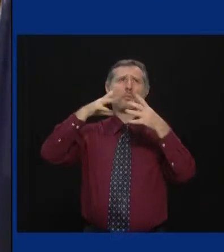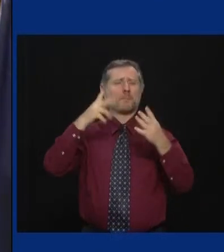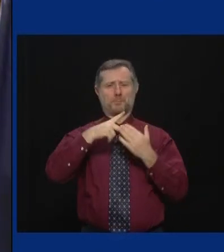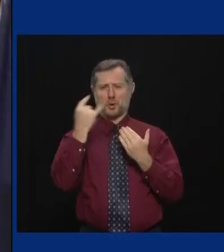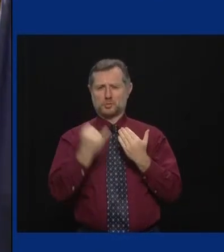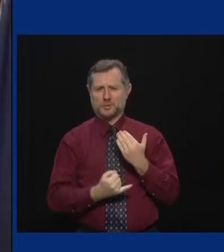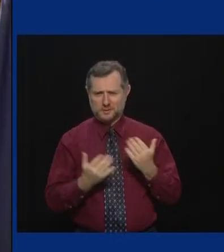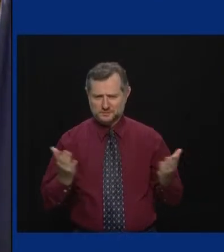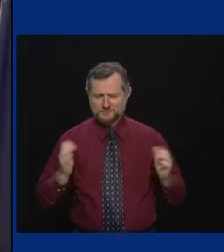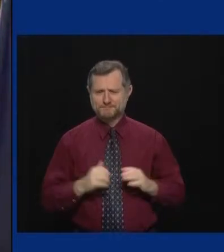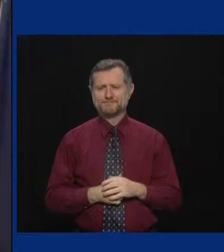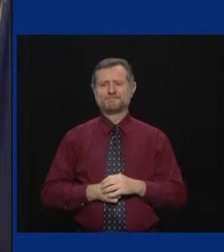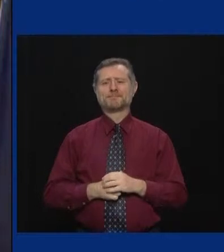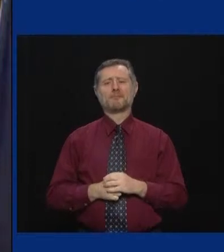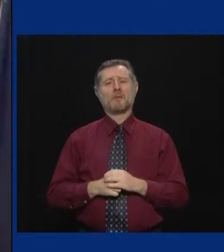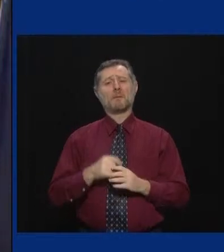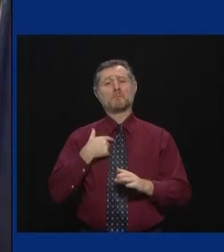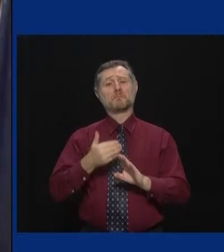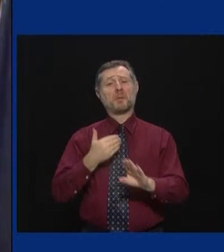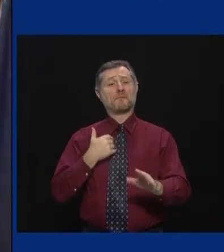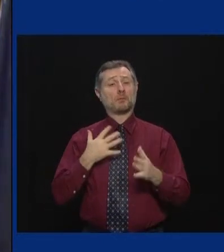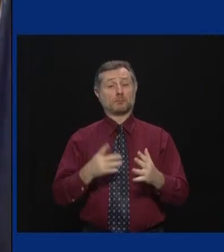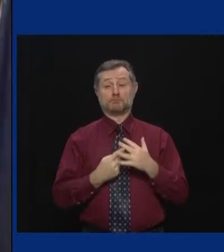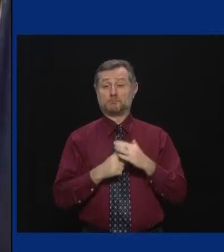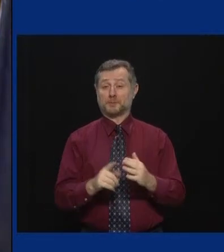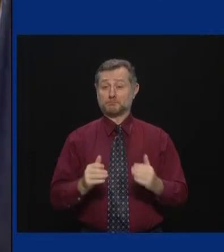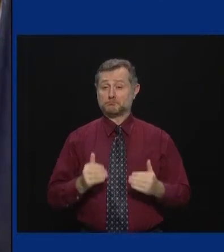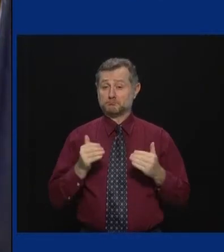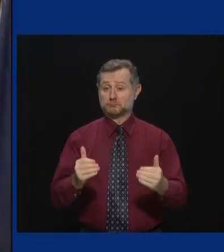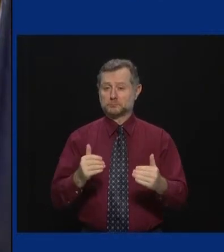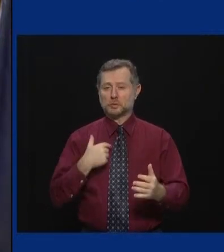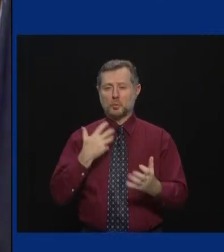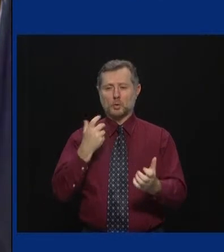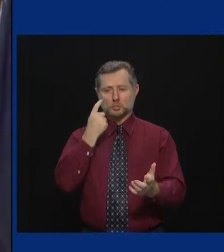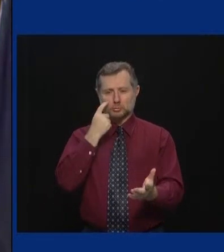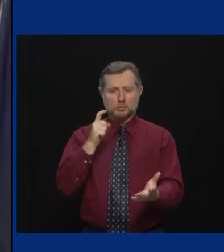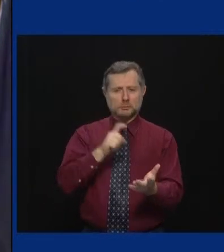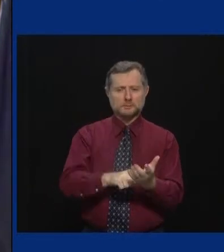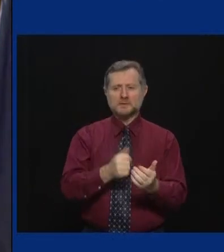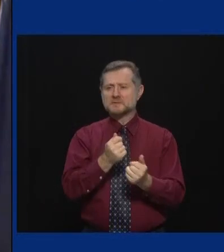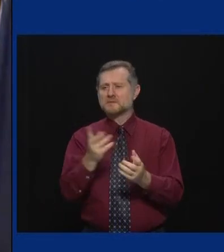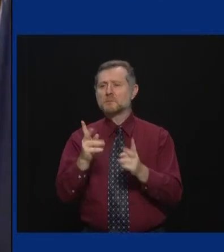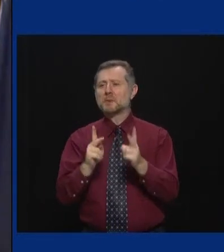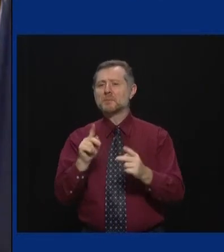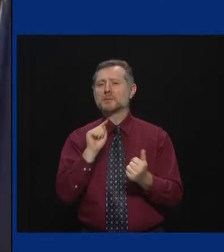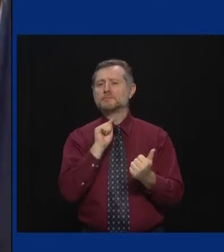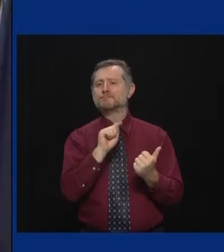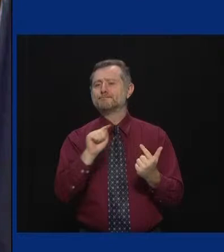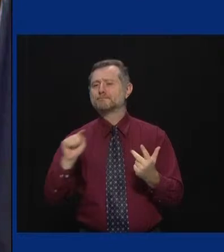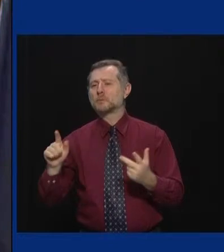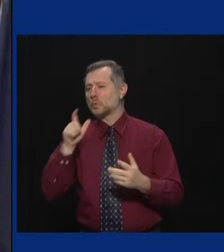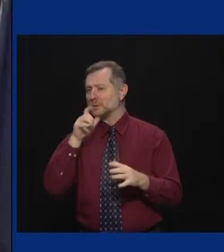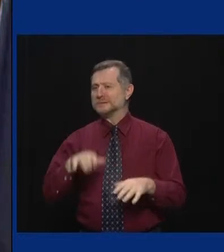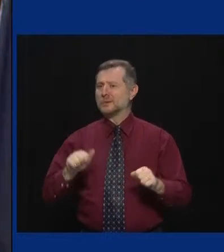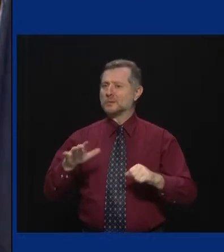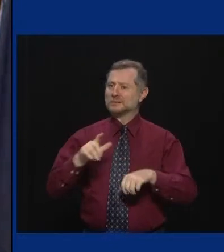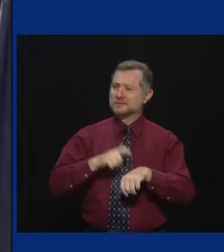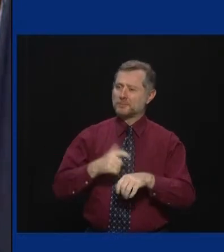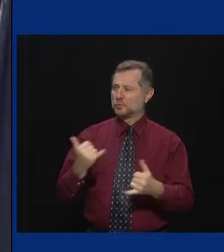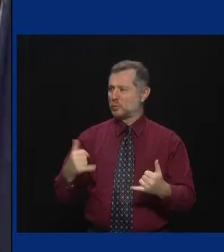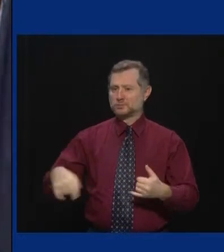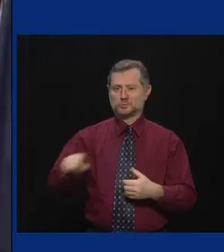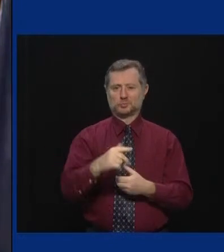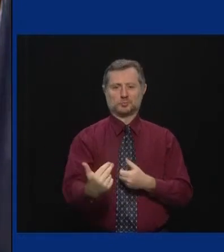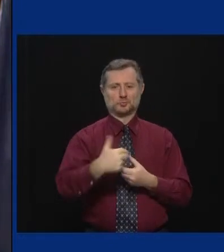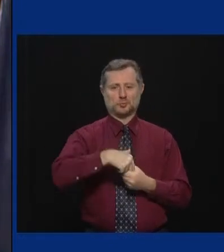Before we begin the program, I do want to acknowledge several people who have taken time to join us this morning. Steve